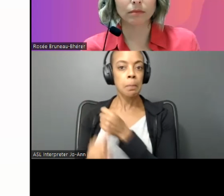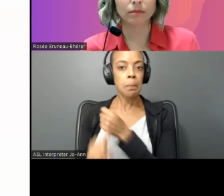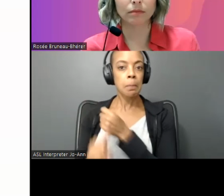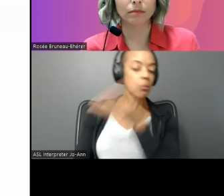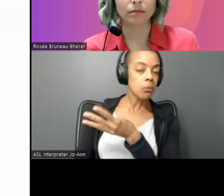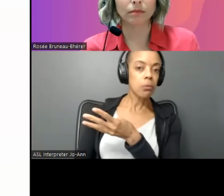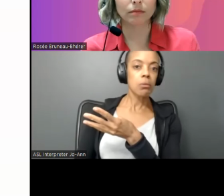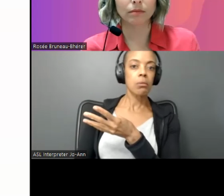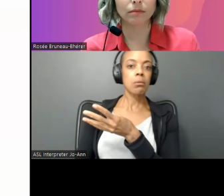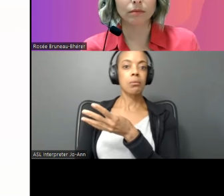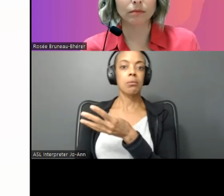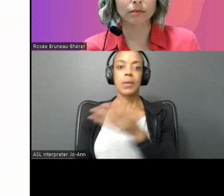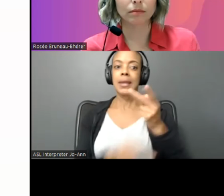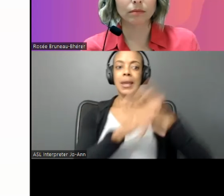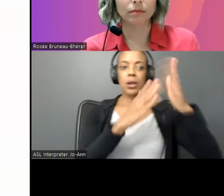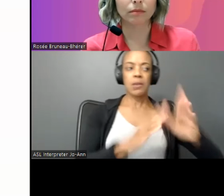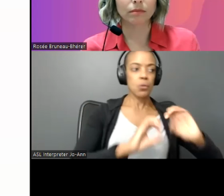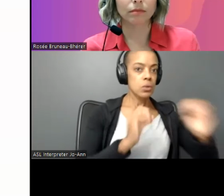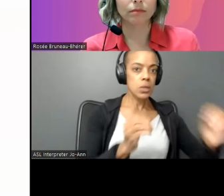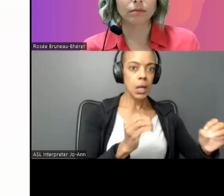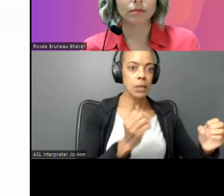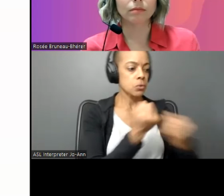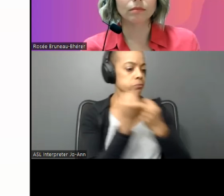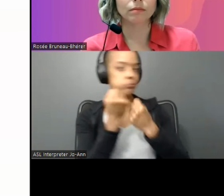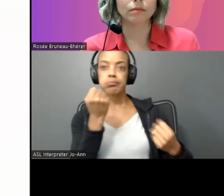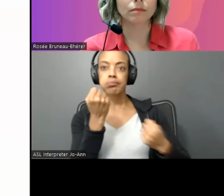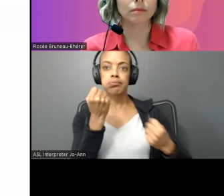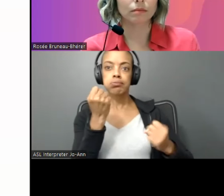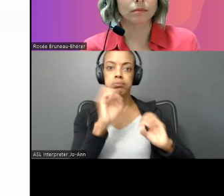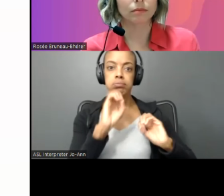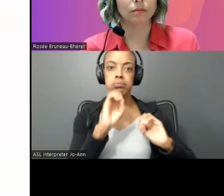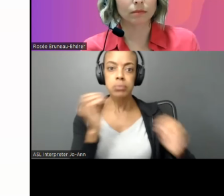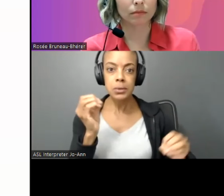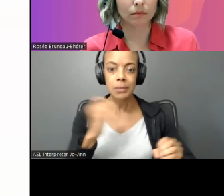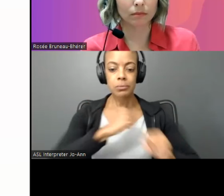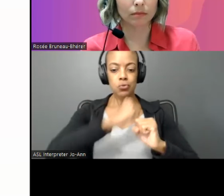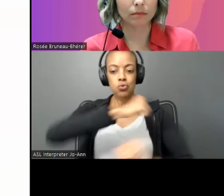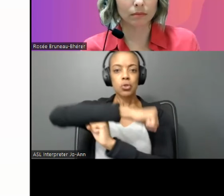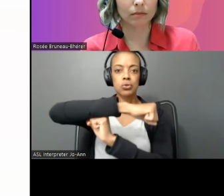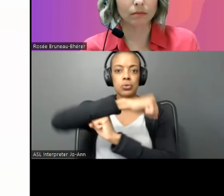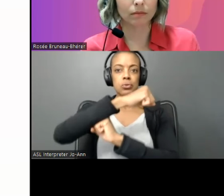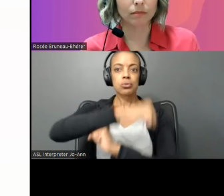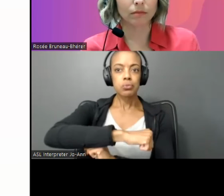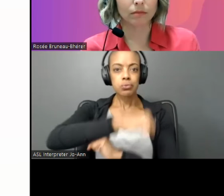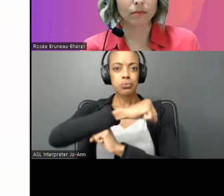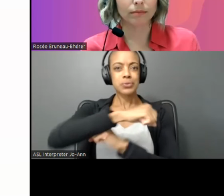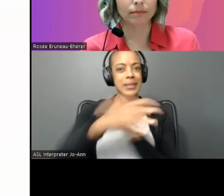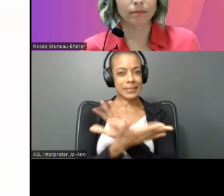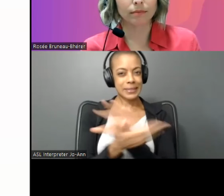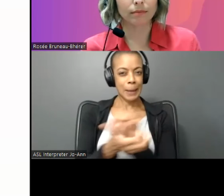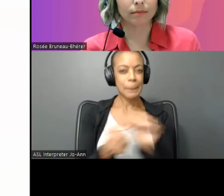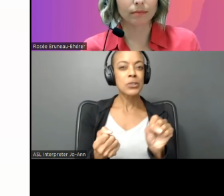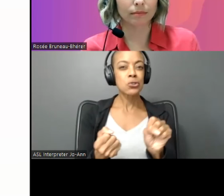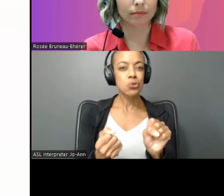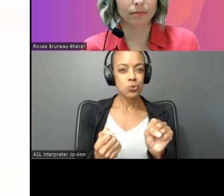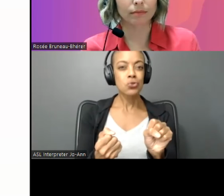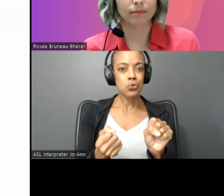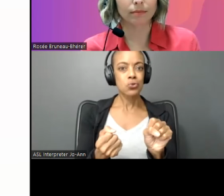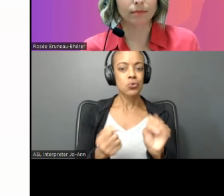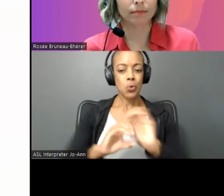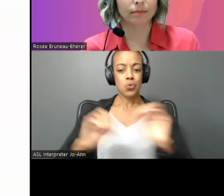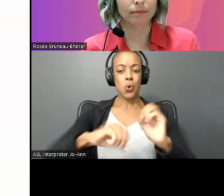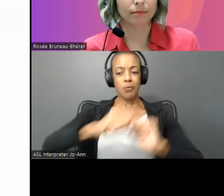has no other caregiver in his life to provide support, the basic structures of his developing brain may be damaged. Without a sturdy